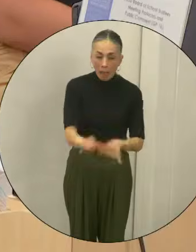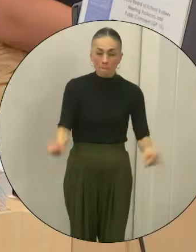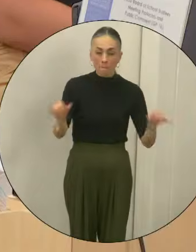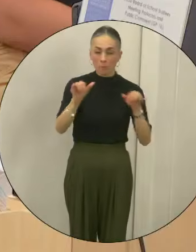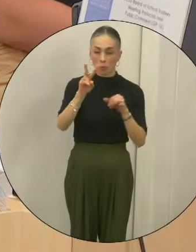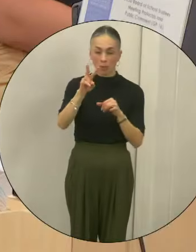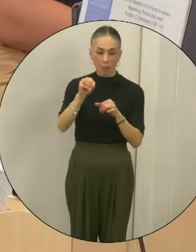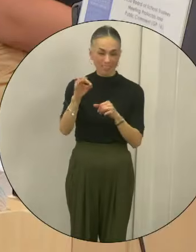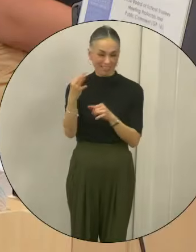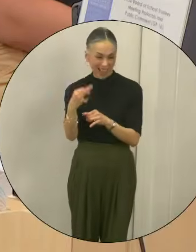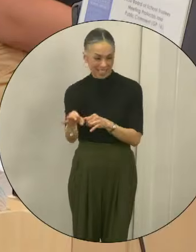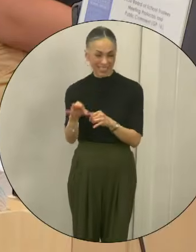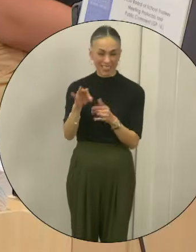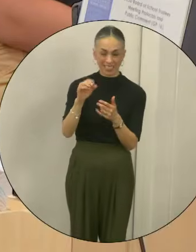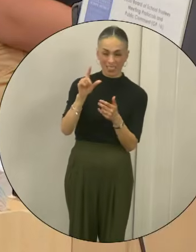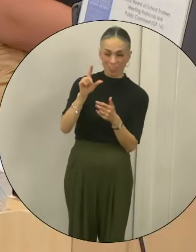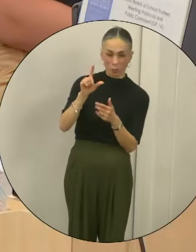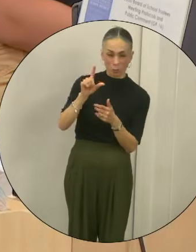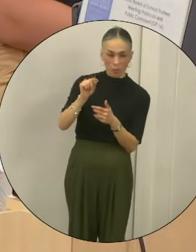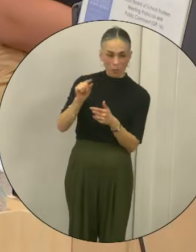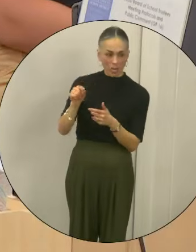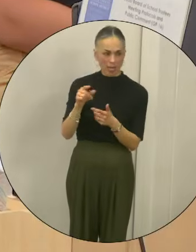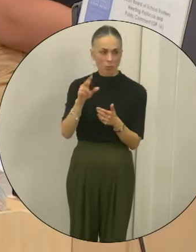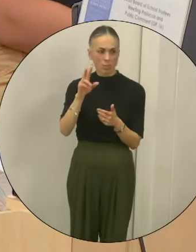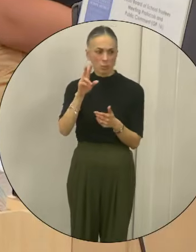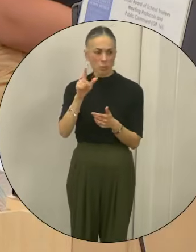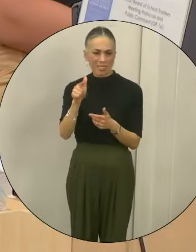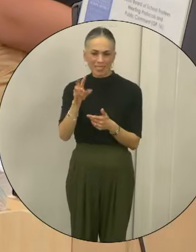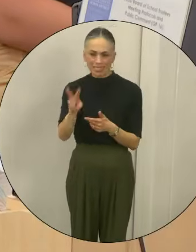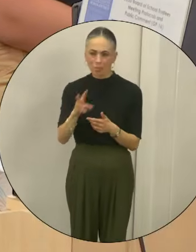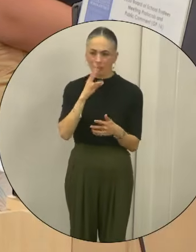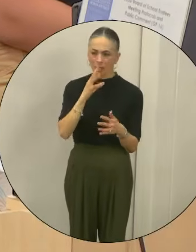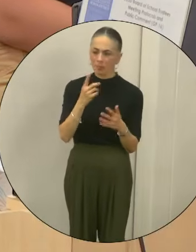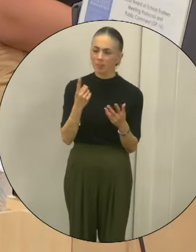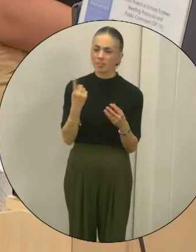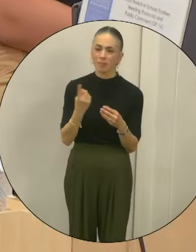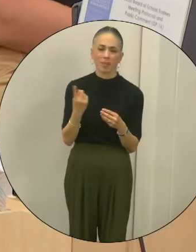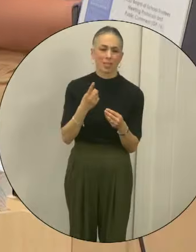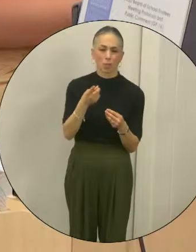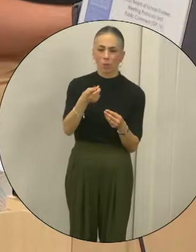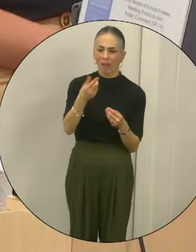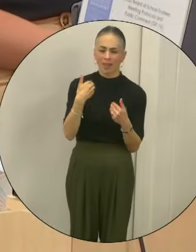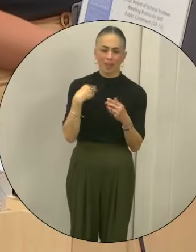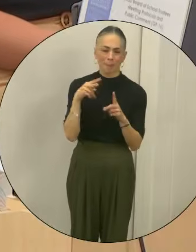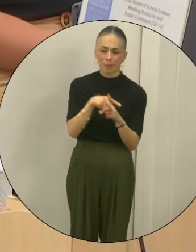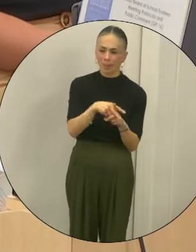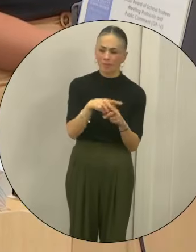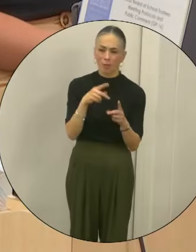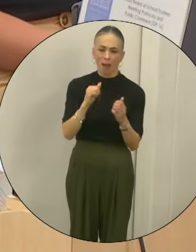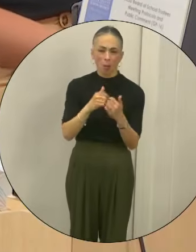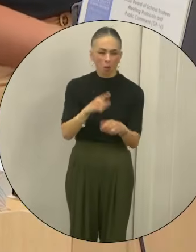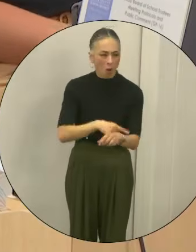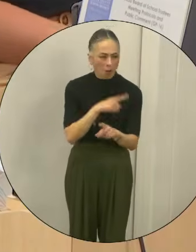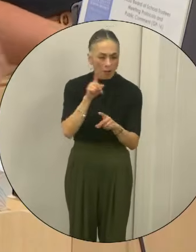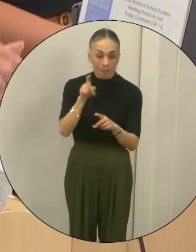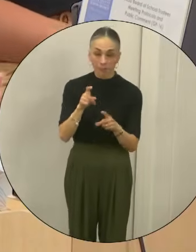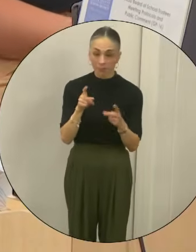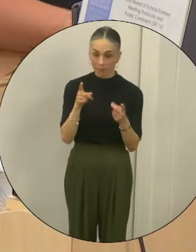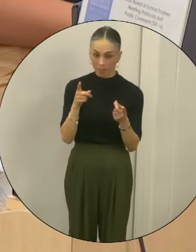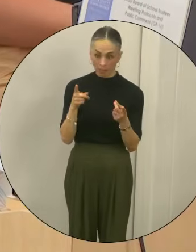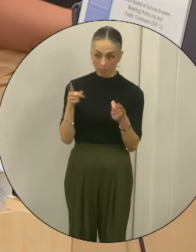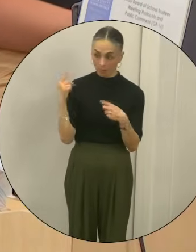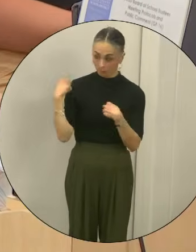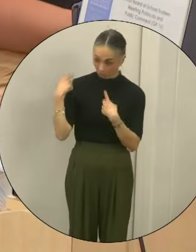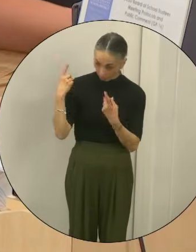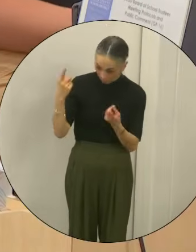20, and we're talking about 26, you guys are talking about something that you guys have had implemented for how long? And in the end, you've done